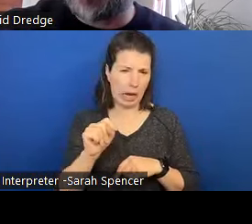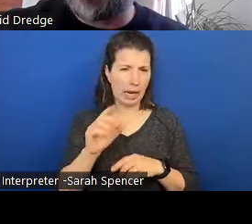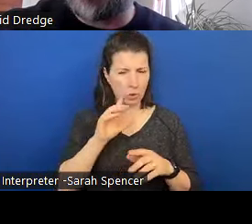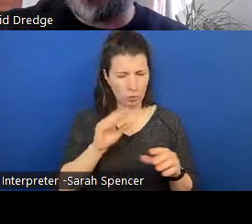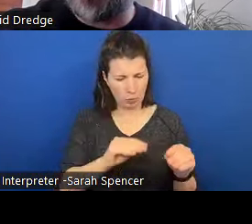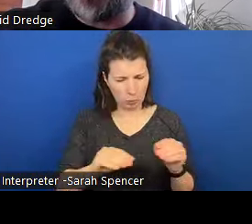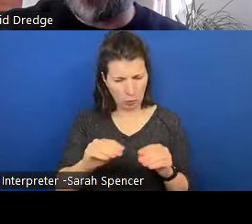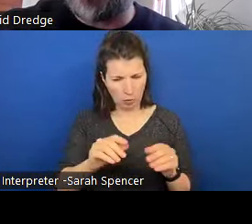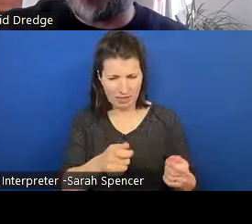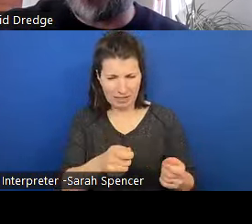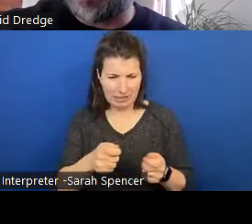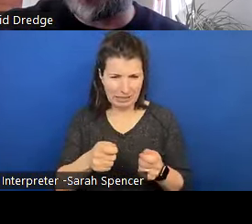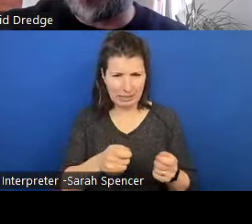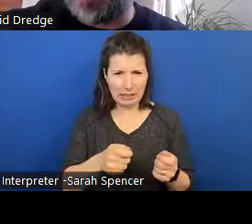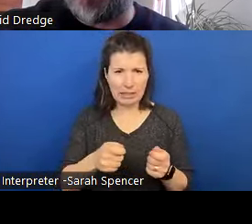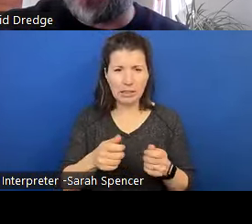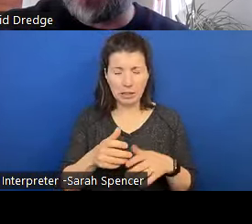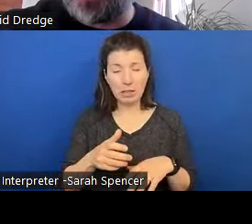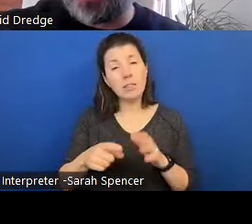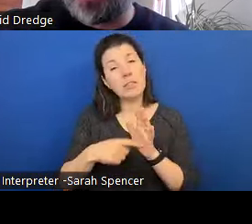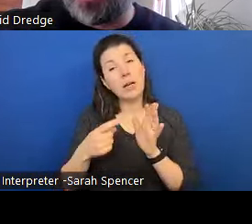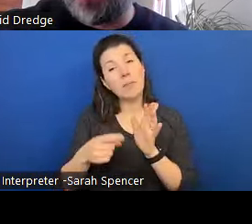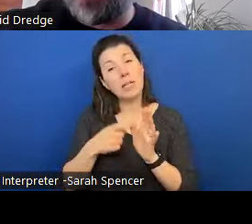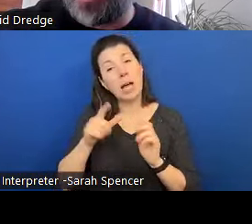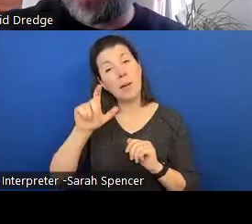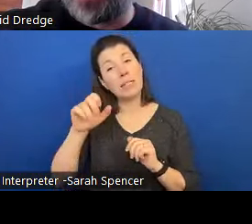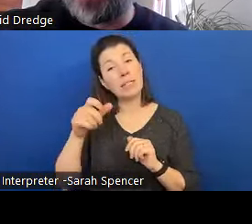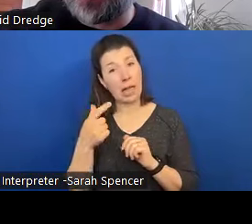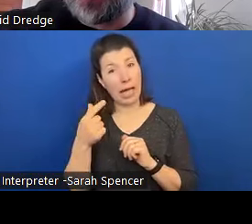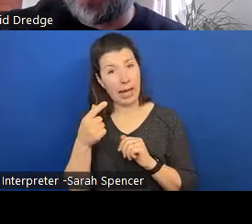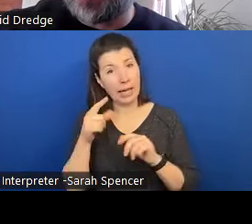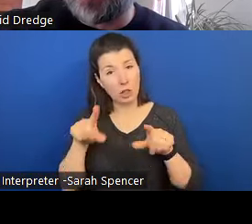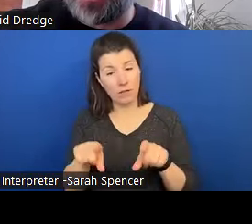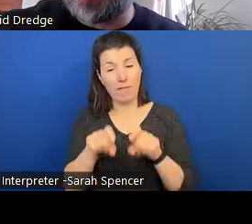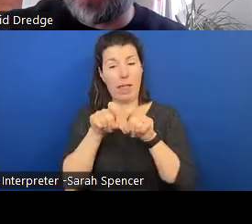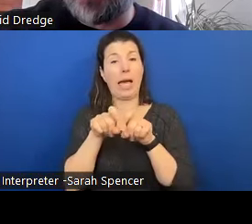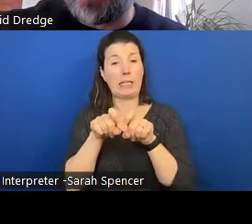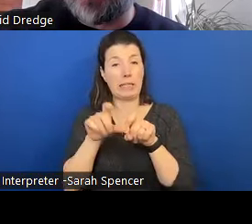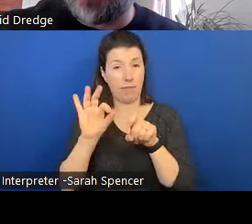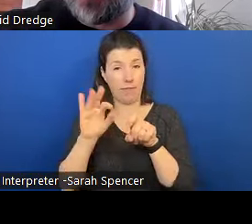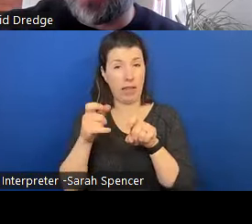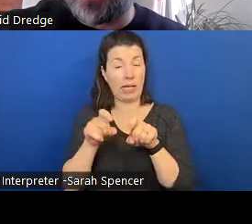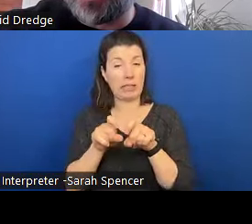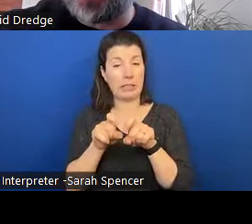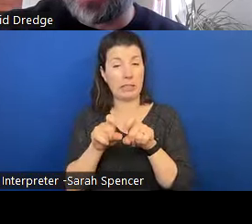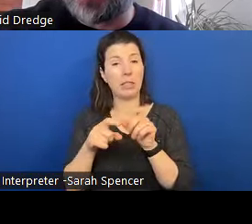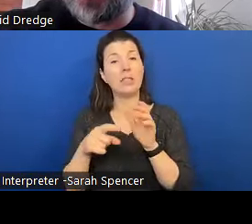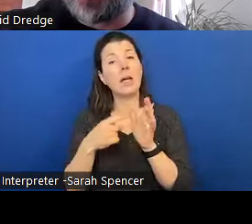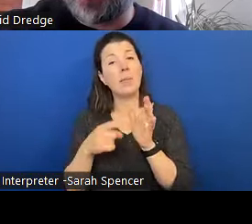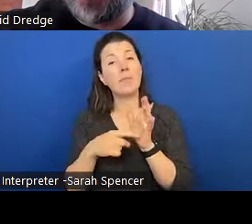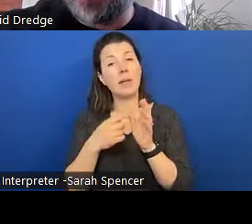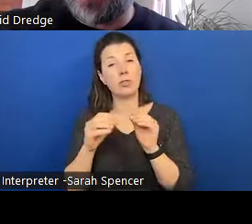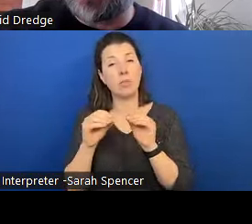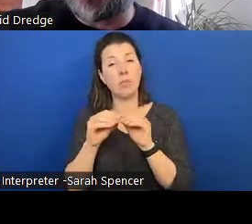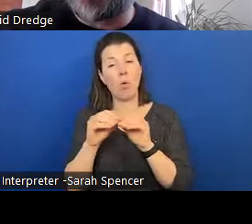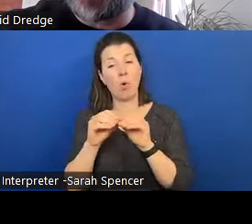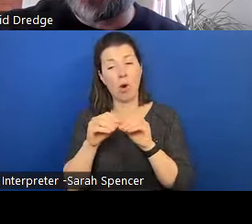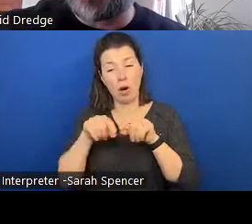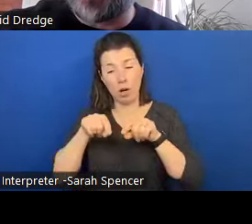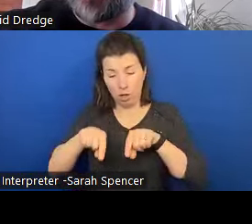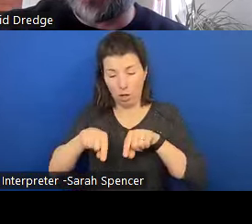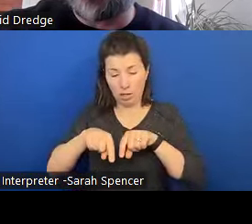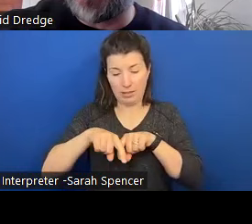Sometimes the legs are tied in this position, like a flex position. Sometimes they're in more what we call an extension. And